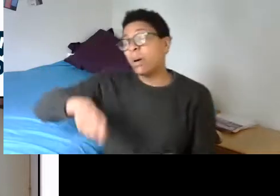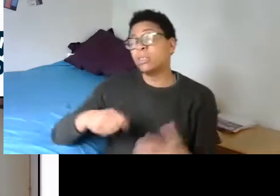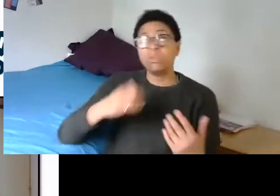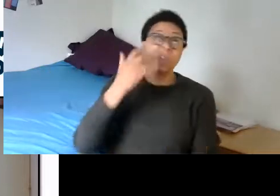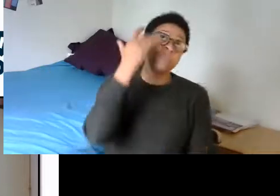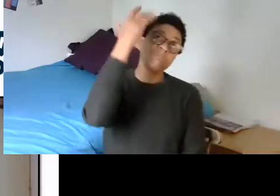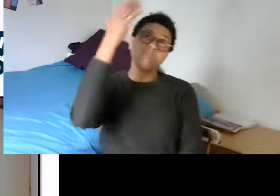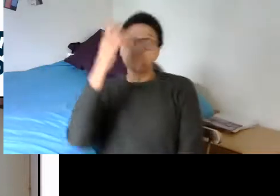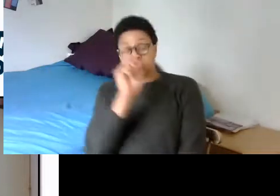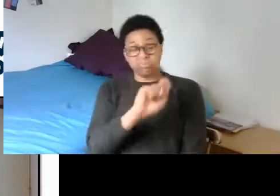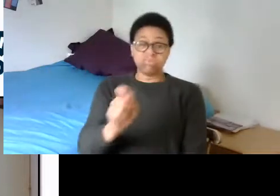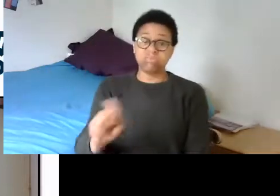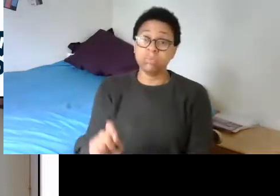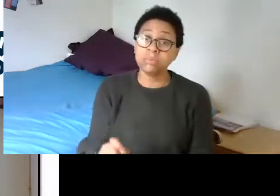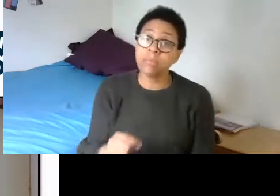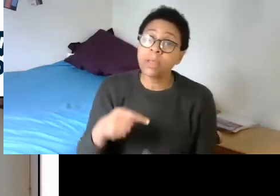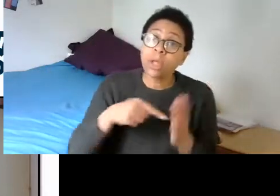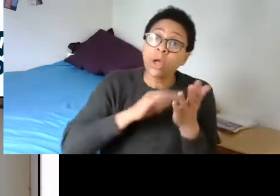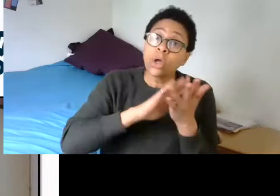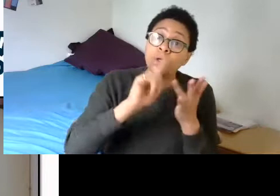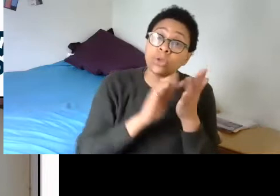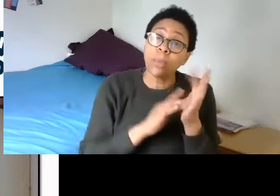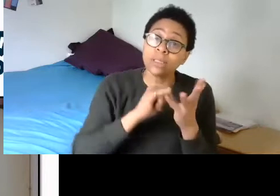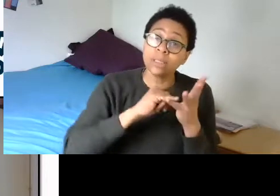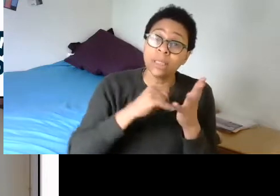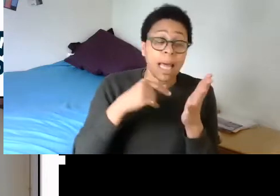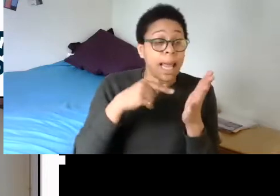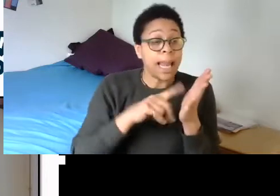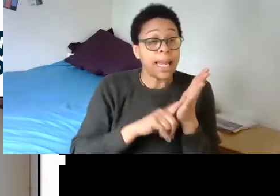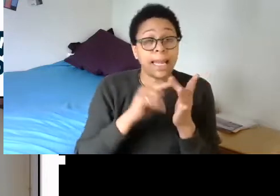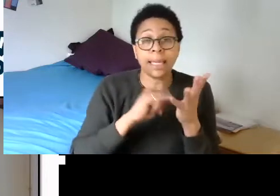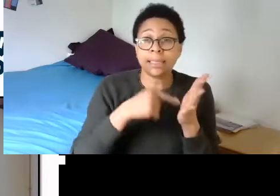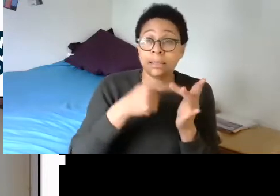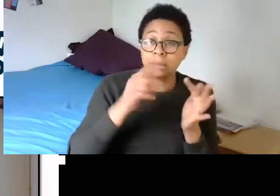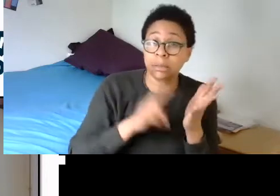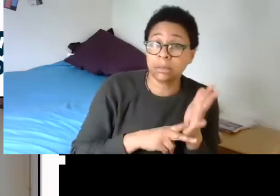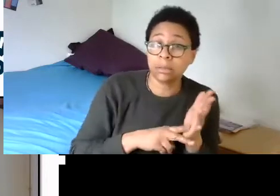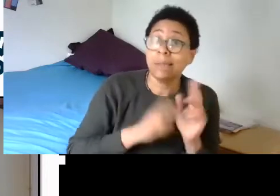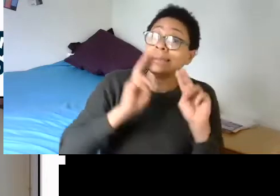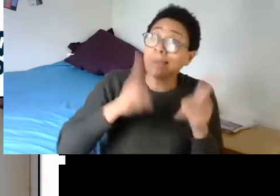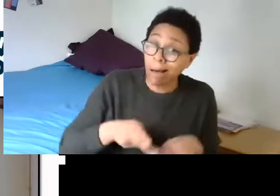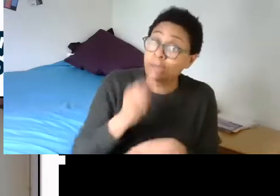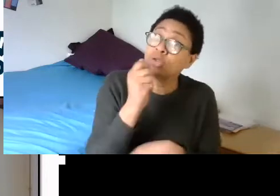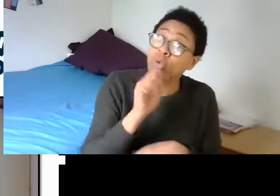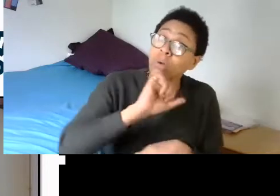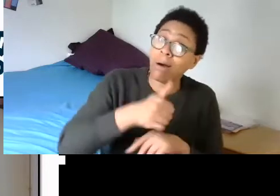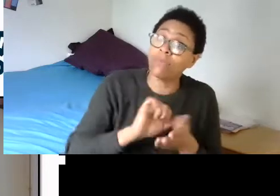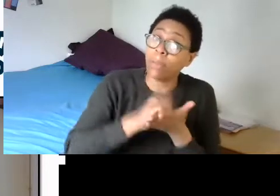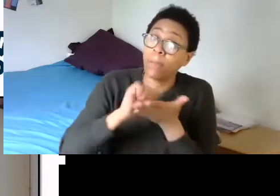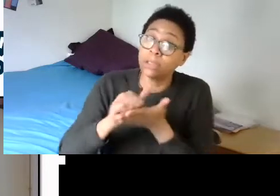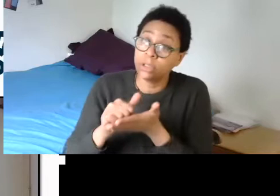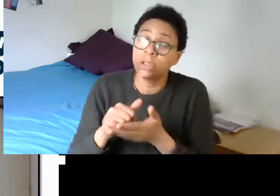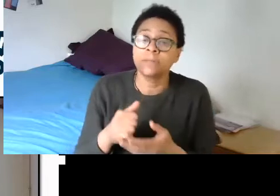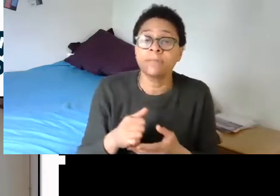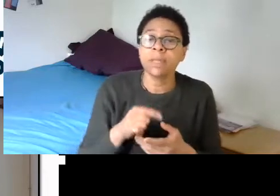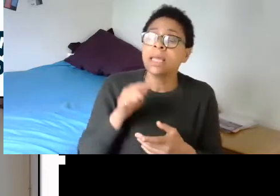Surgeon Robert Liston passed away soon after the book was printed, but he was a pioneering surgeon whose work may have inspired the reader. He was famous for being